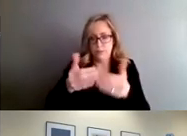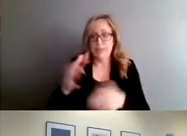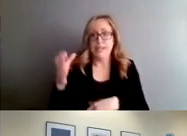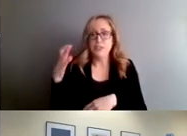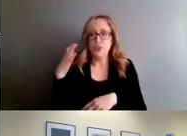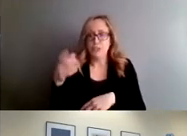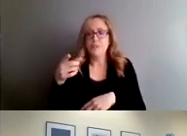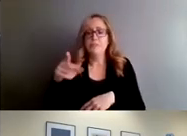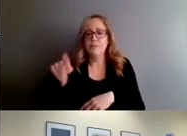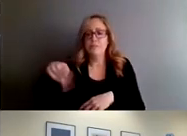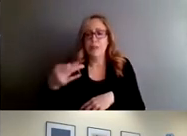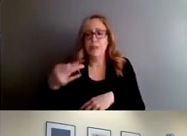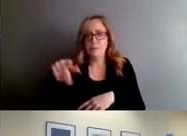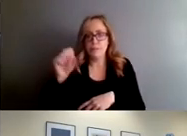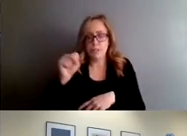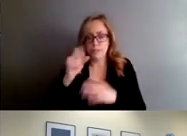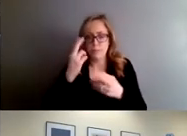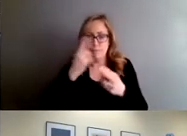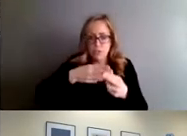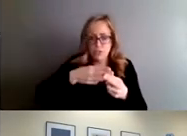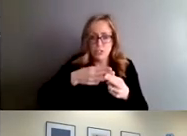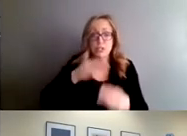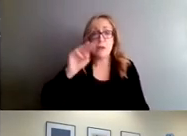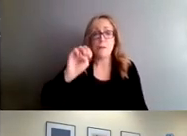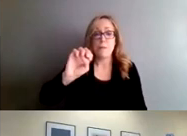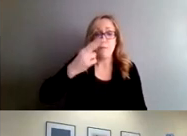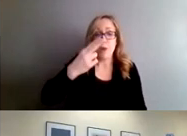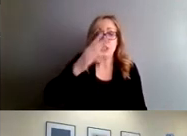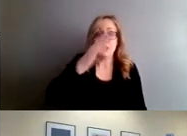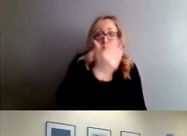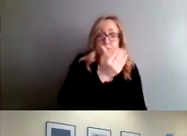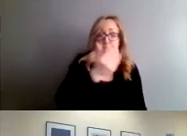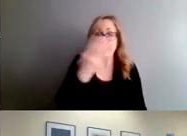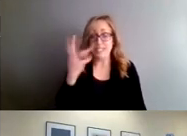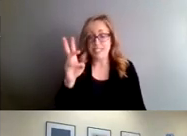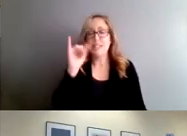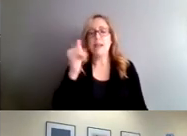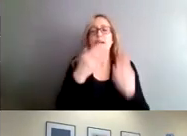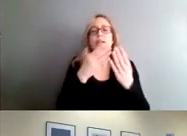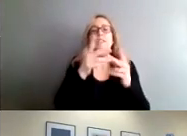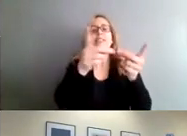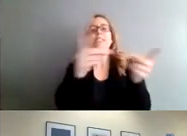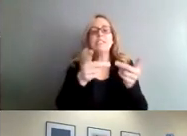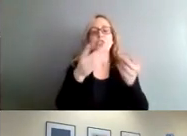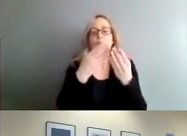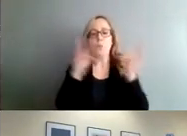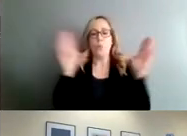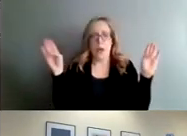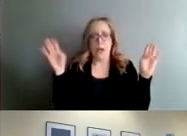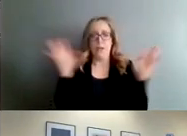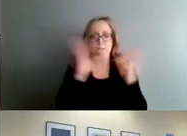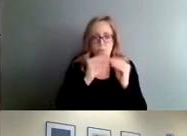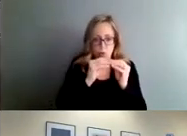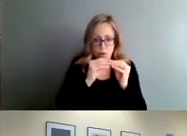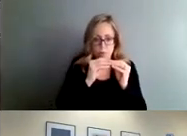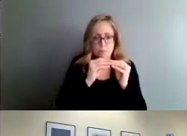mentioned, March 15th and 16th are the district-wide forums. Our family or school-based forums are